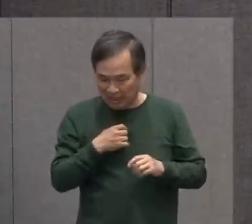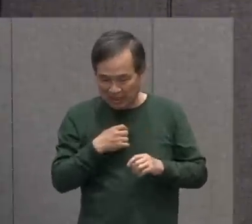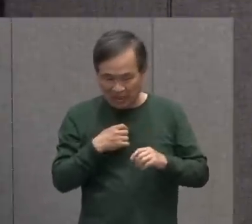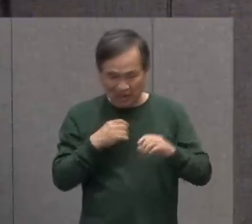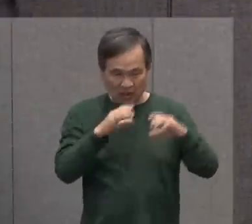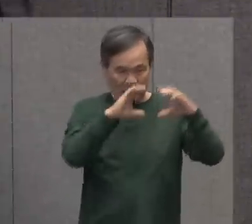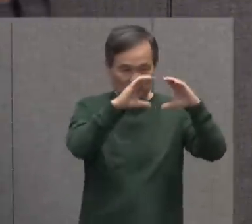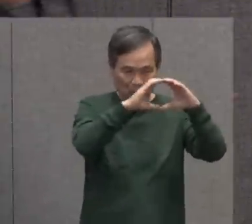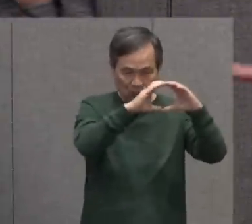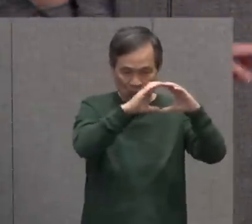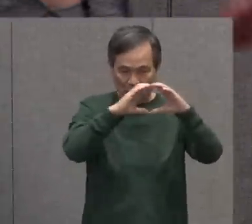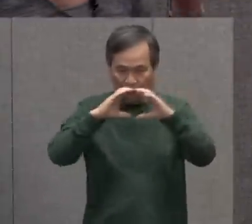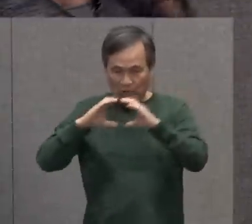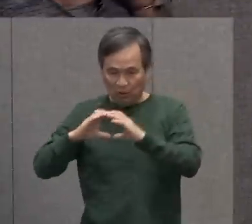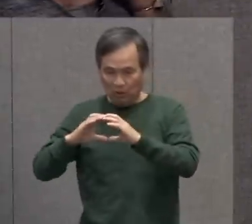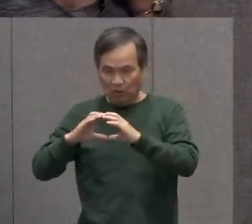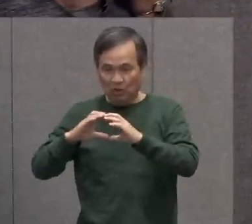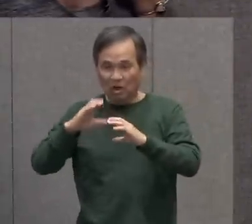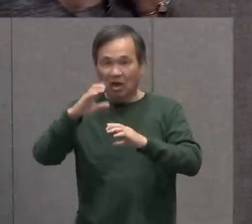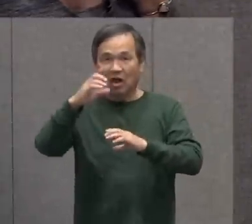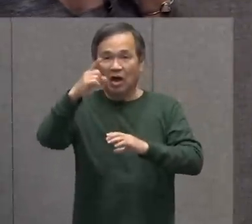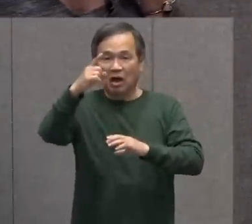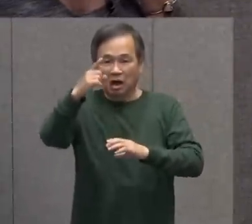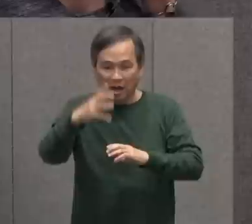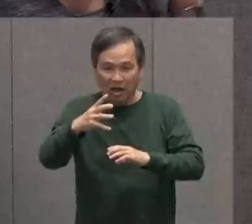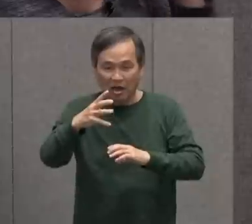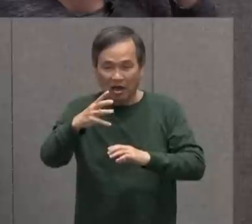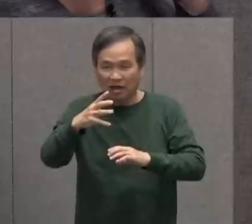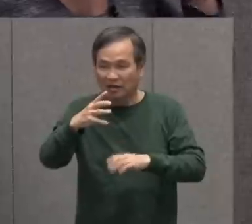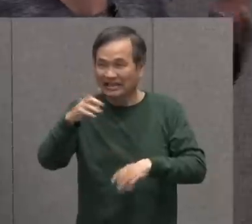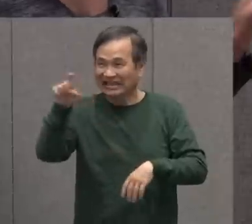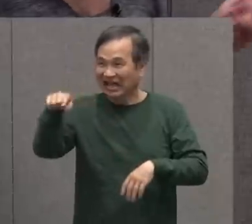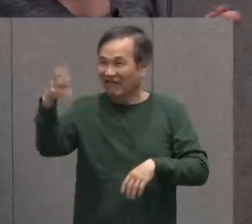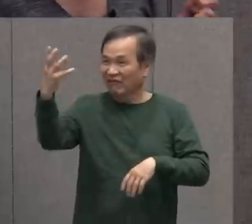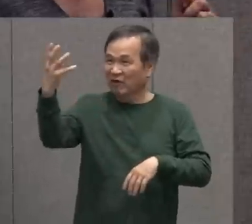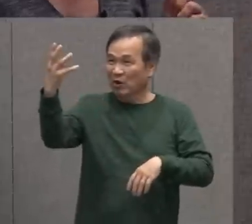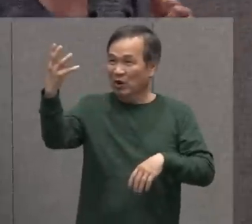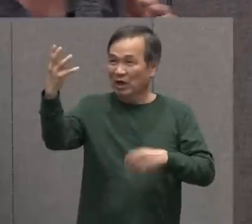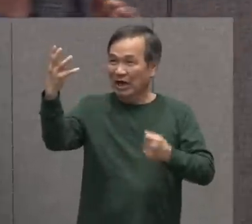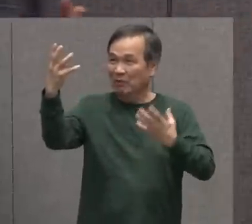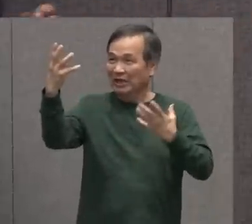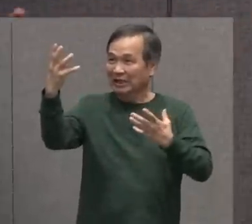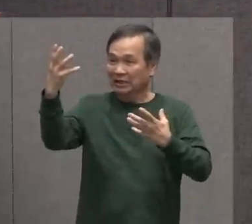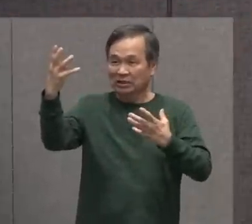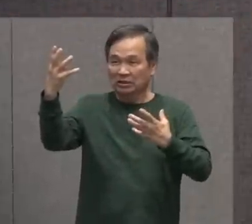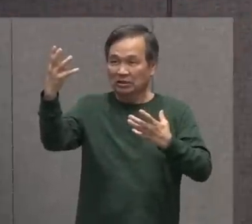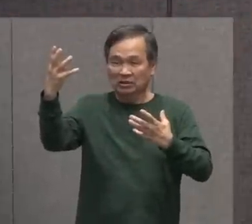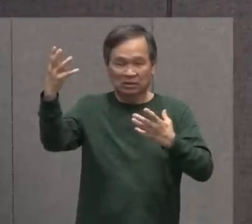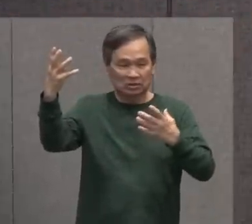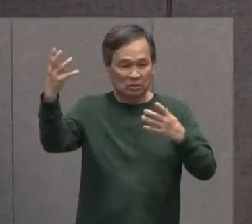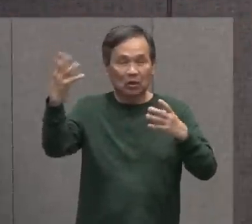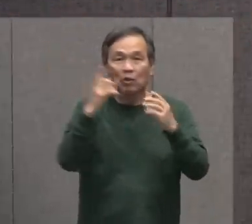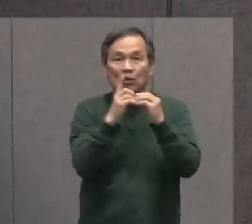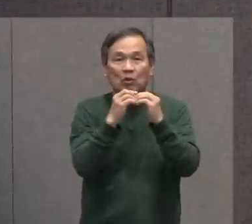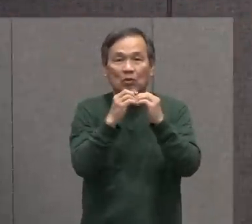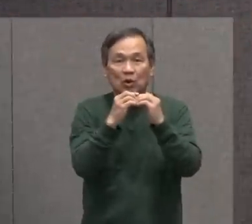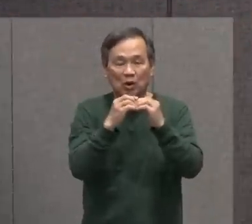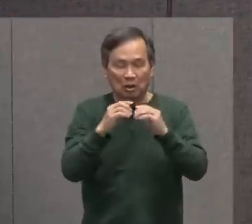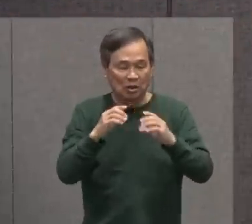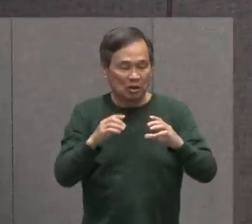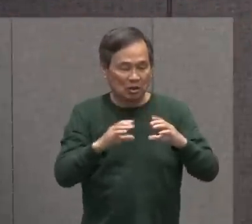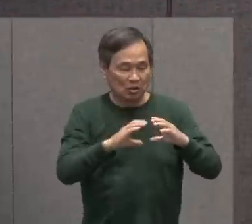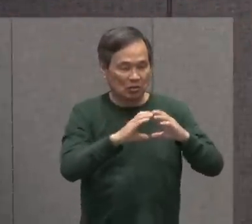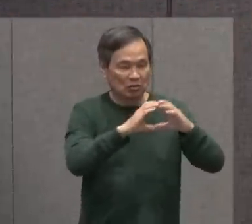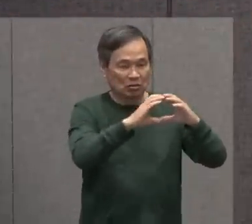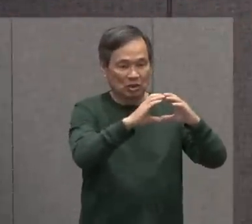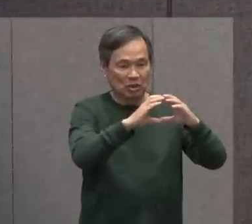So if I added on one more hole, what does that get me to? It